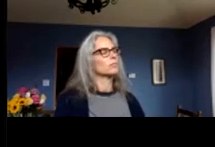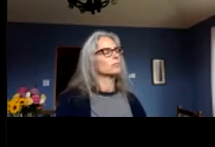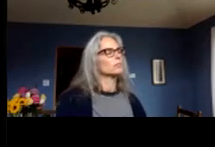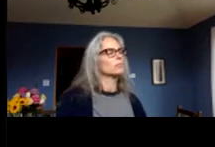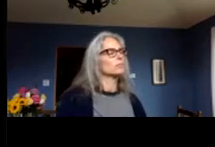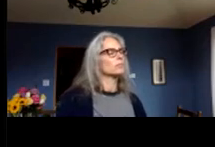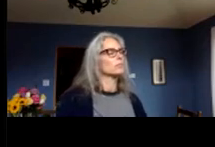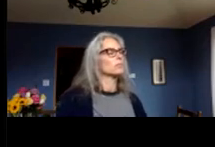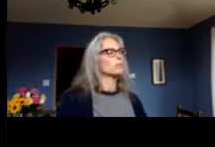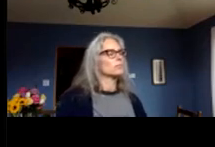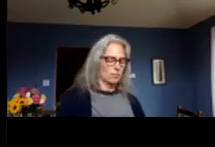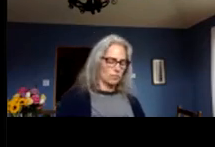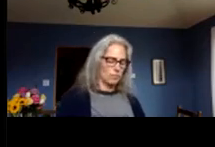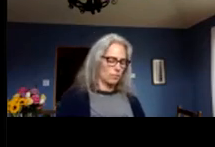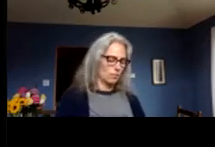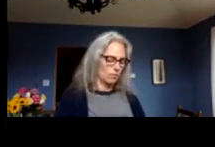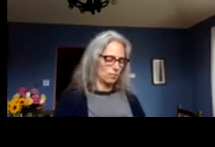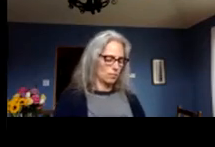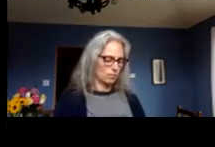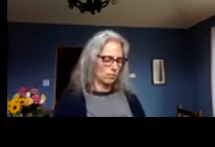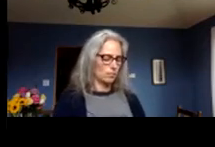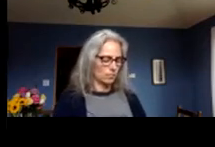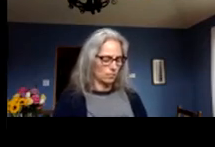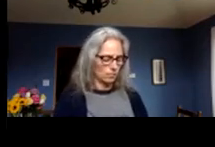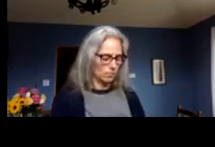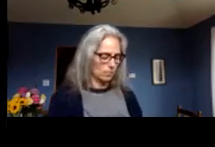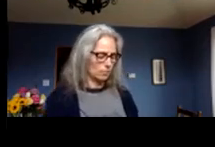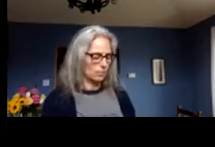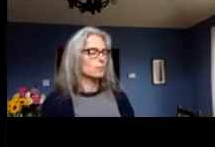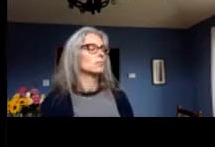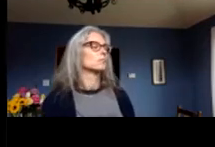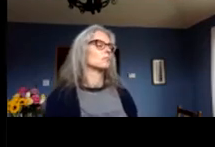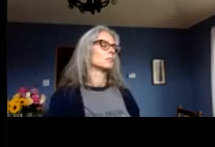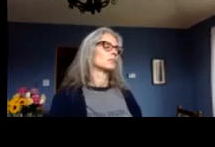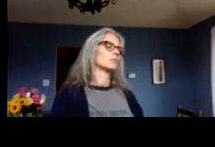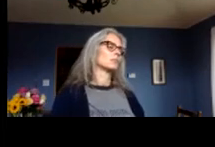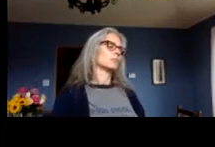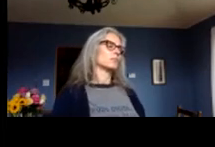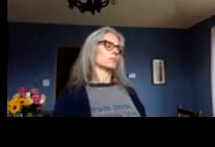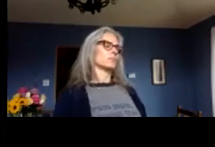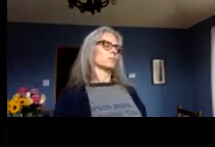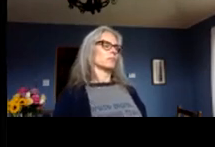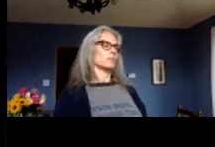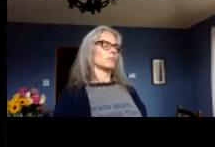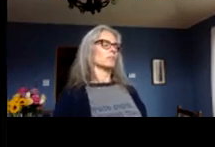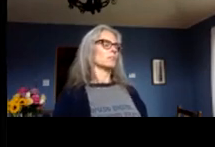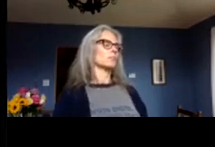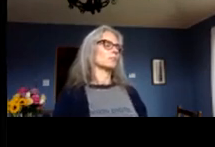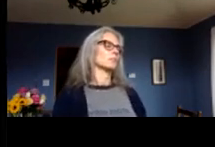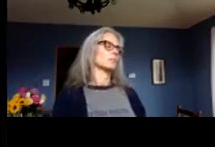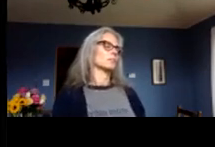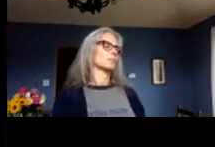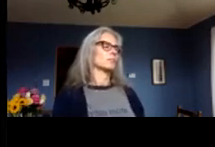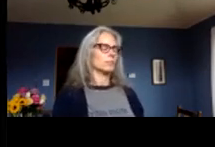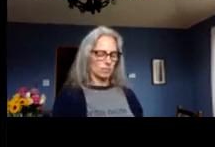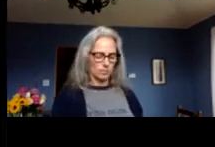a paraeducator working with students, supporting, you'd want to make sure that you very clearly understand that teacher's grading the late